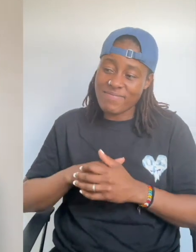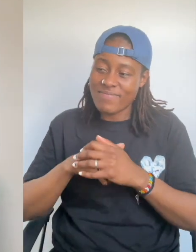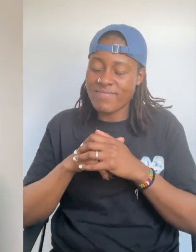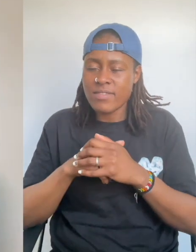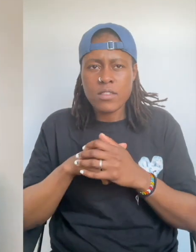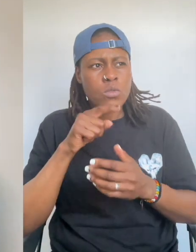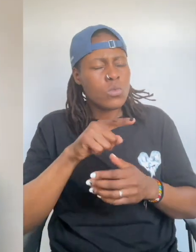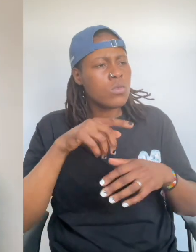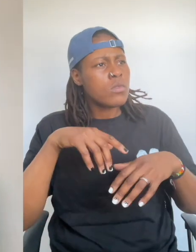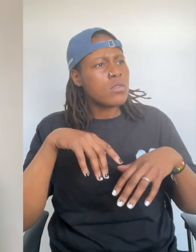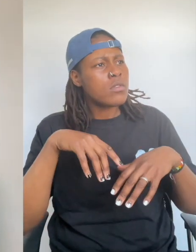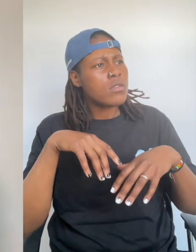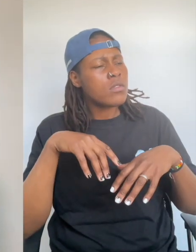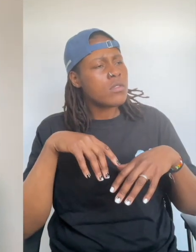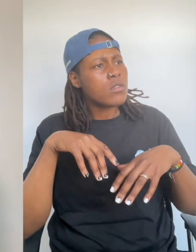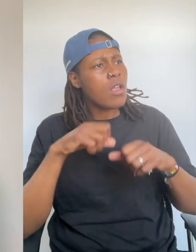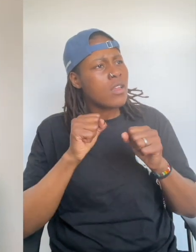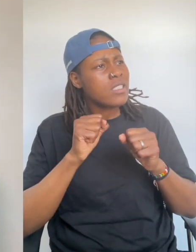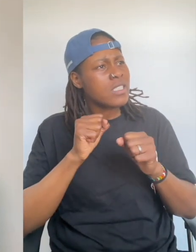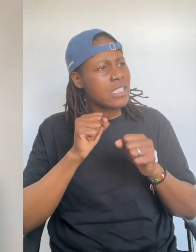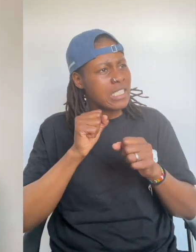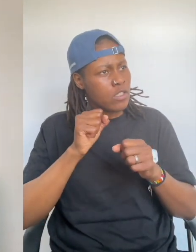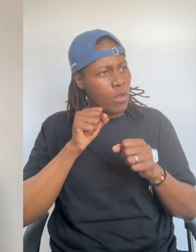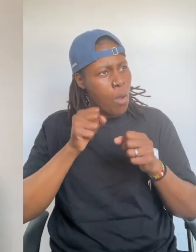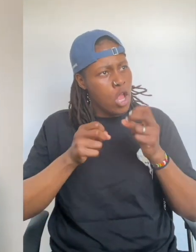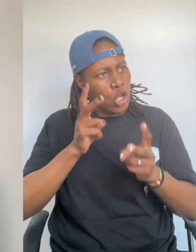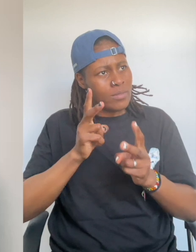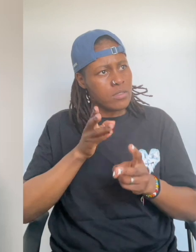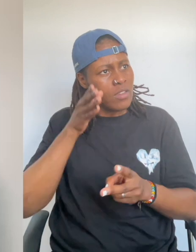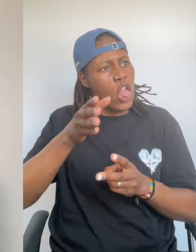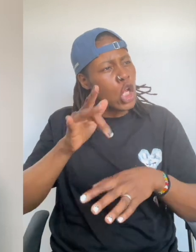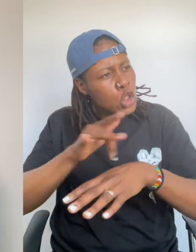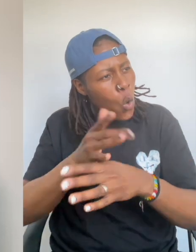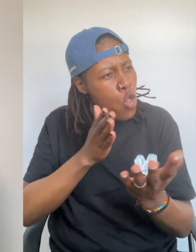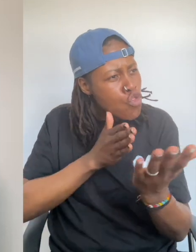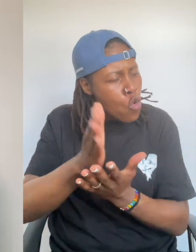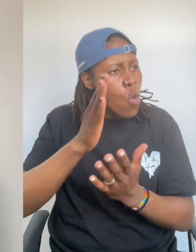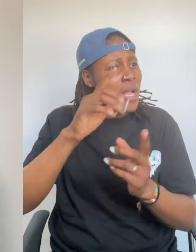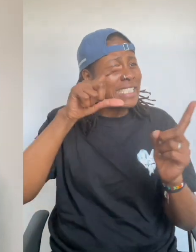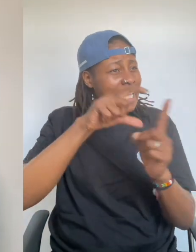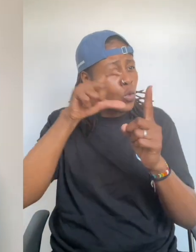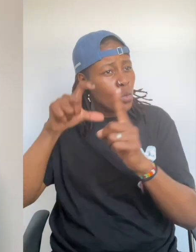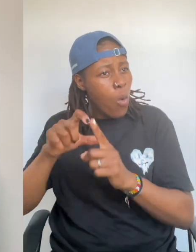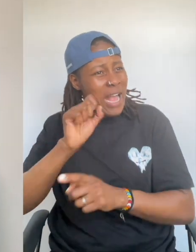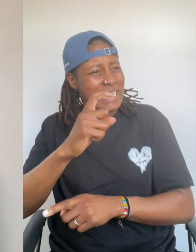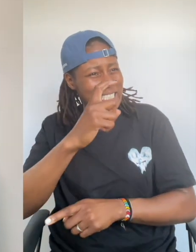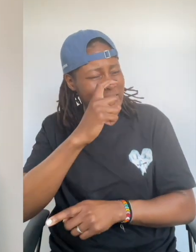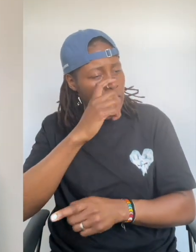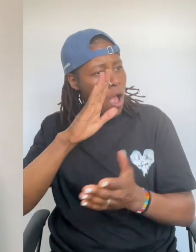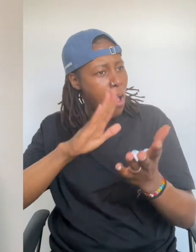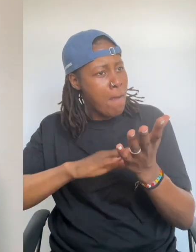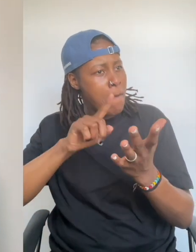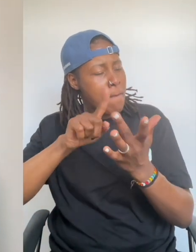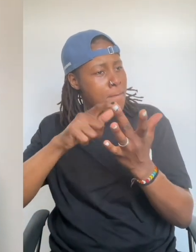I believe you got into the interpreting boxing shows through Daniel Dubois' sister Miriam. Is that right? So She's some sort of influence